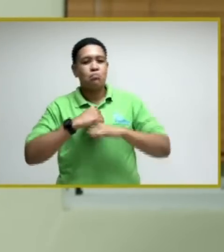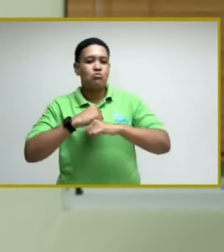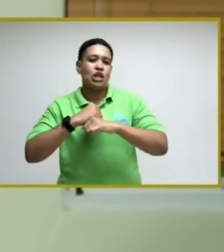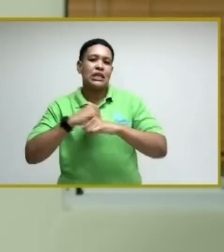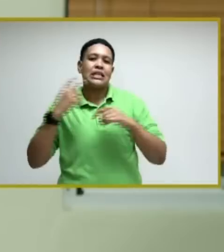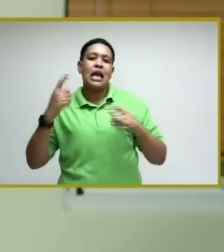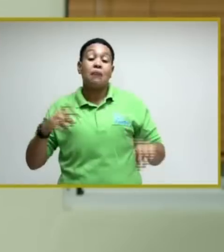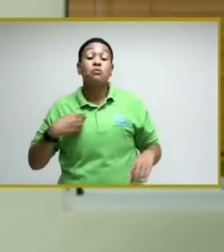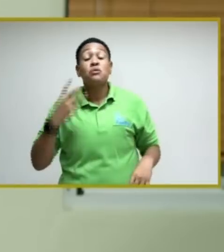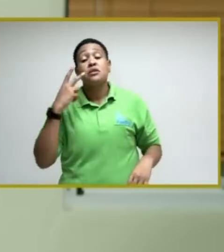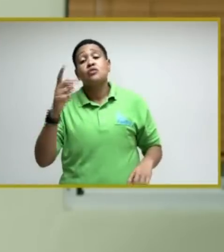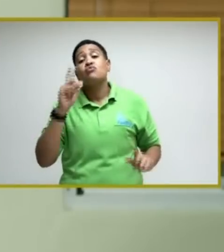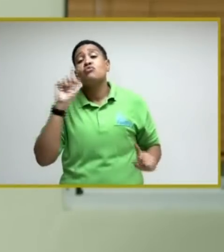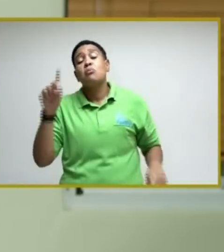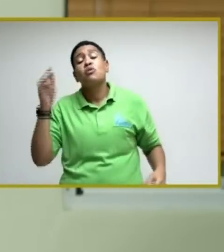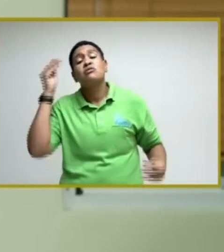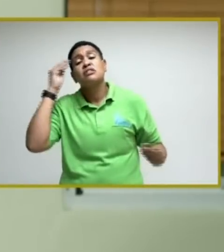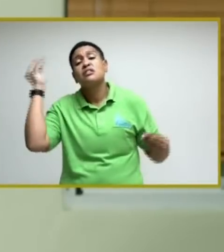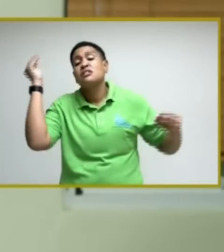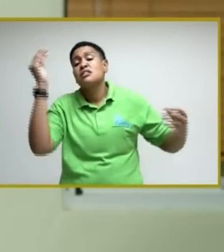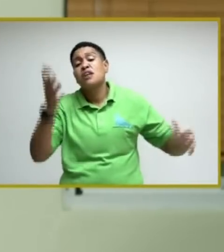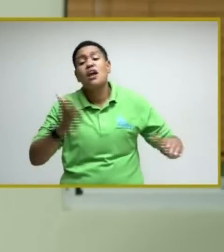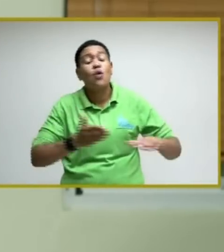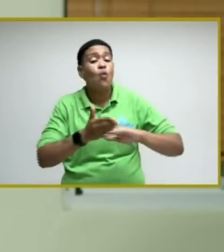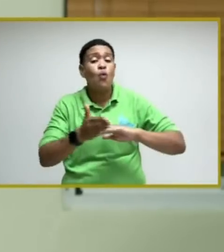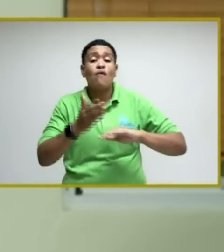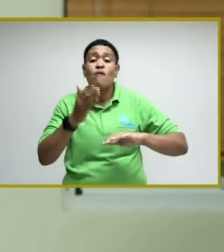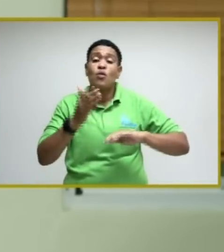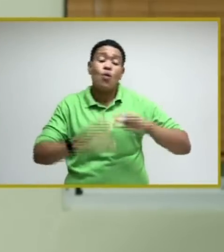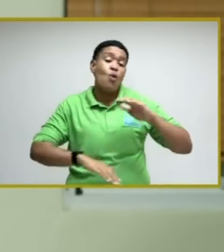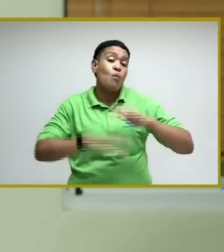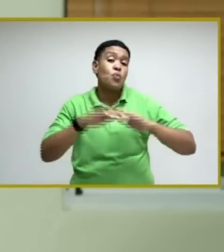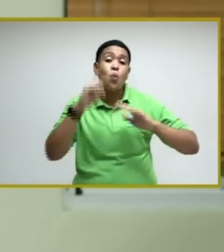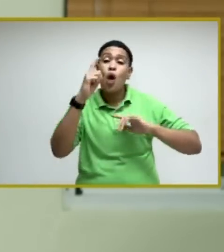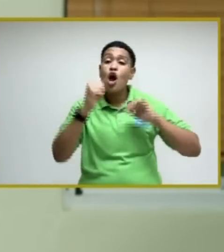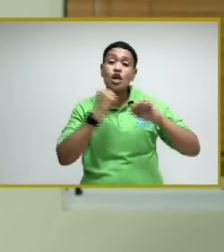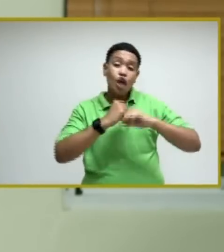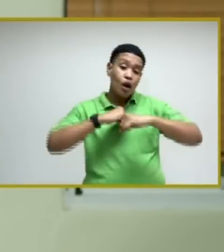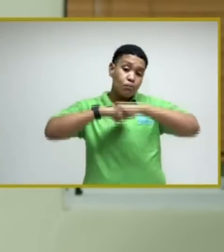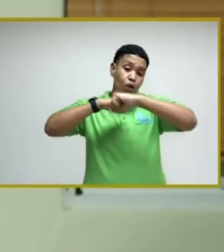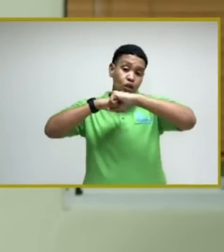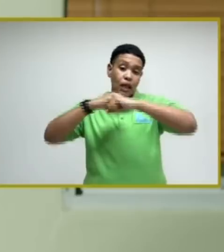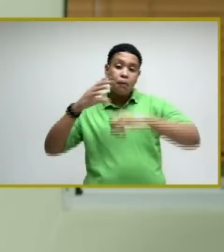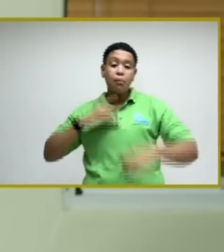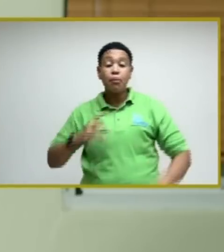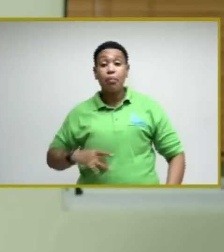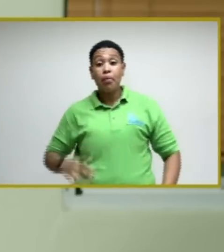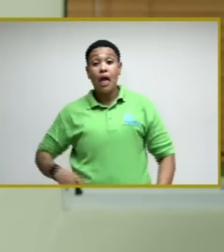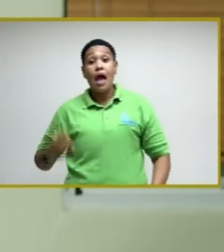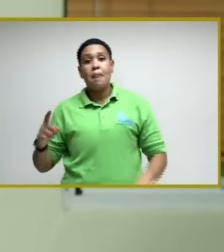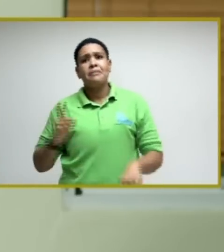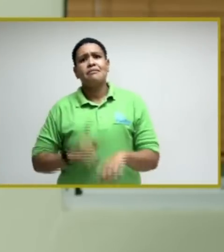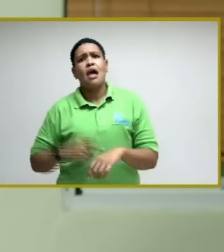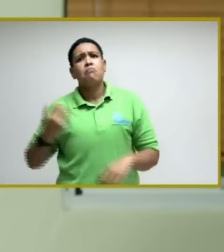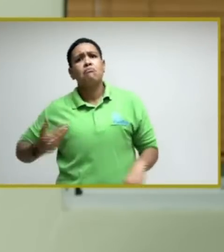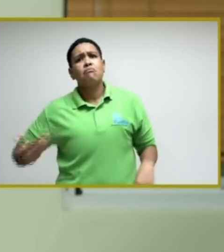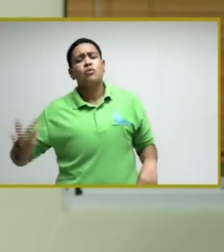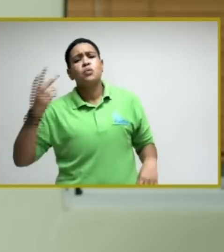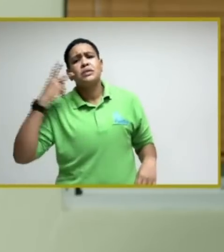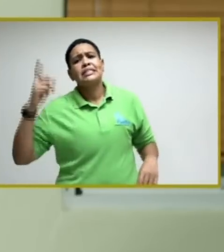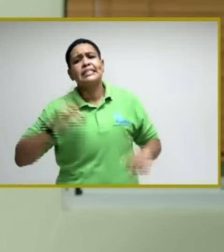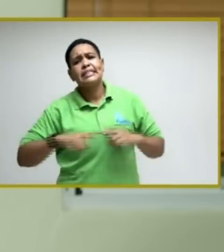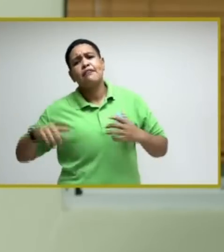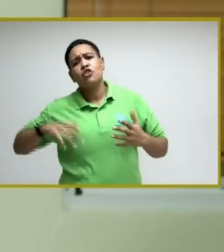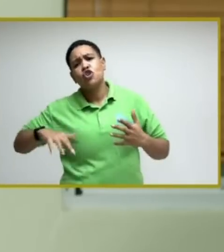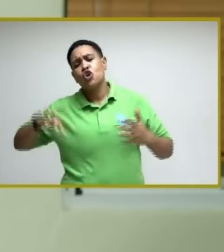We have even seen reports that have said over up to a year. And as time goes by, I'm sure we will see different